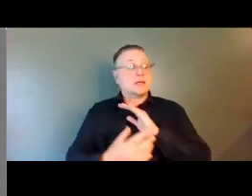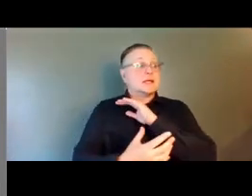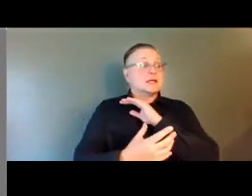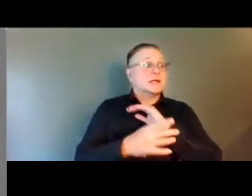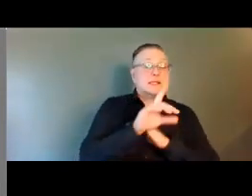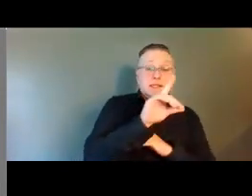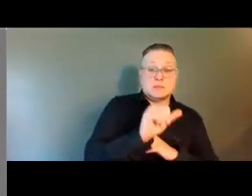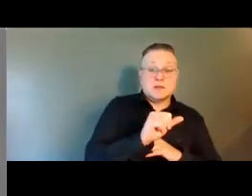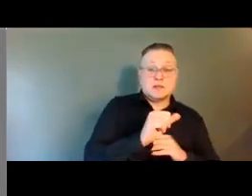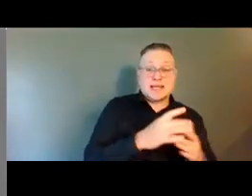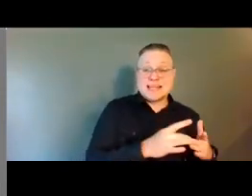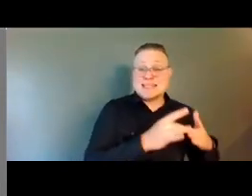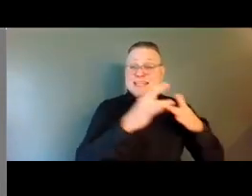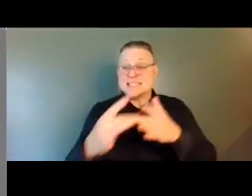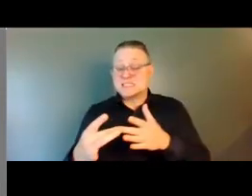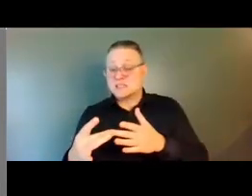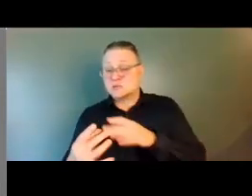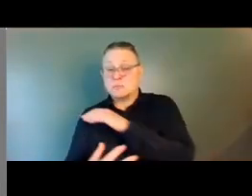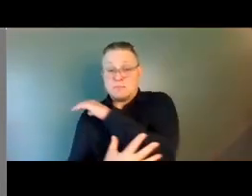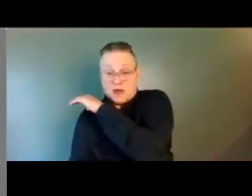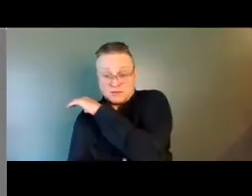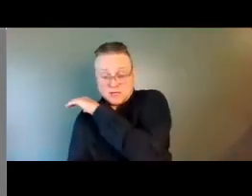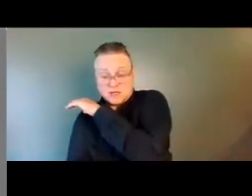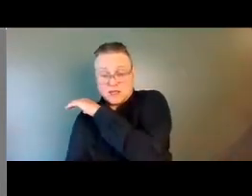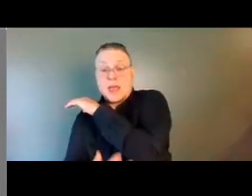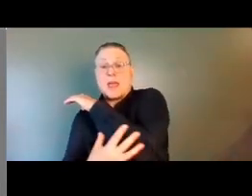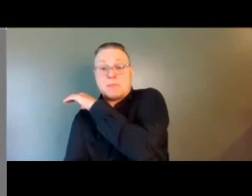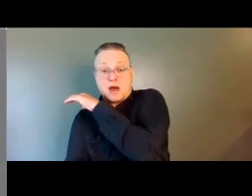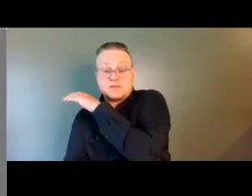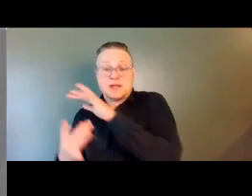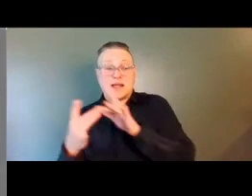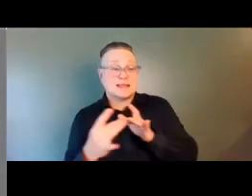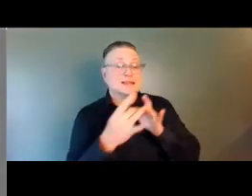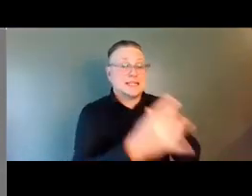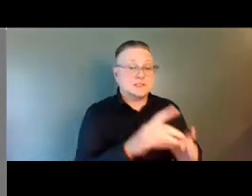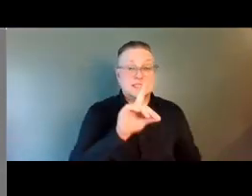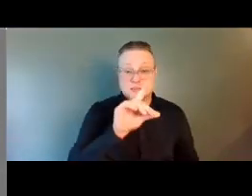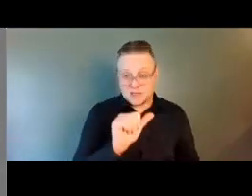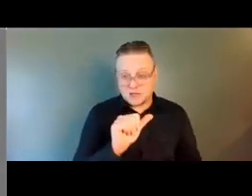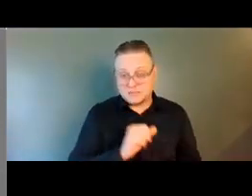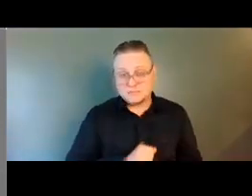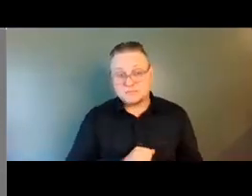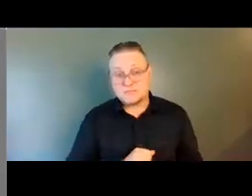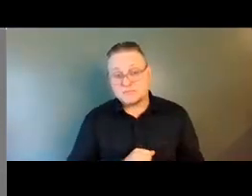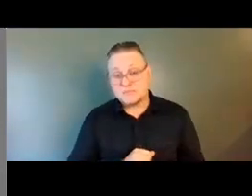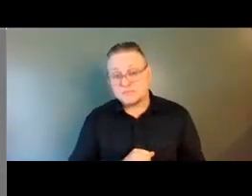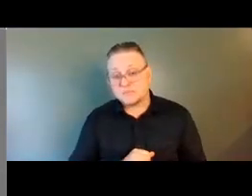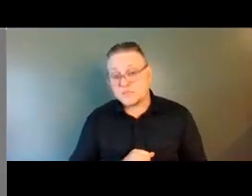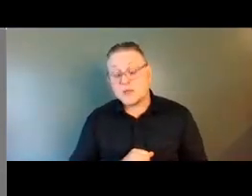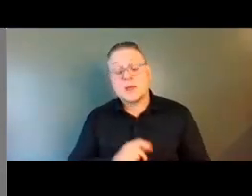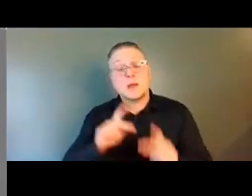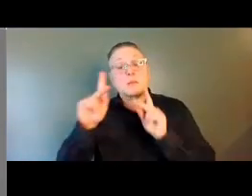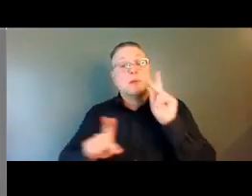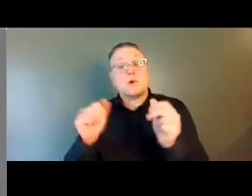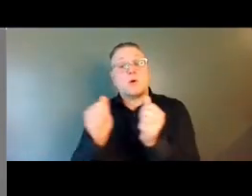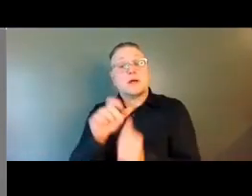and poverty leads to disability. It was also determined that people with disabilities struggle more